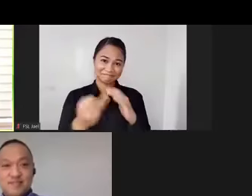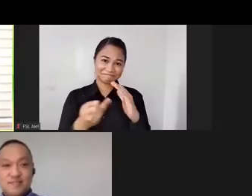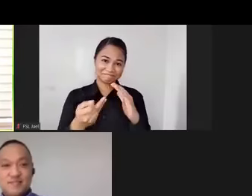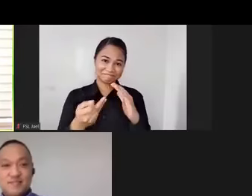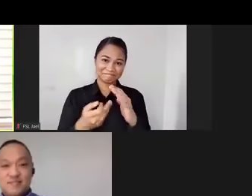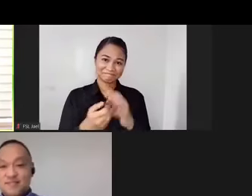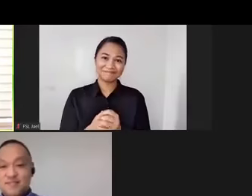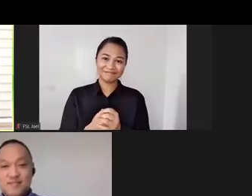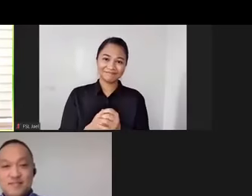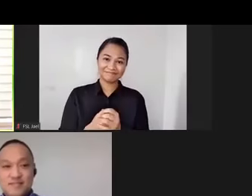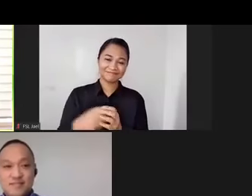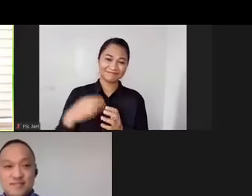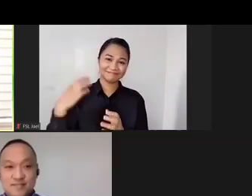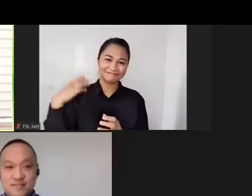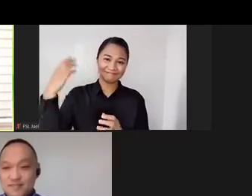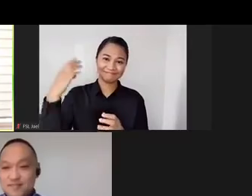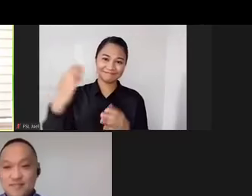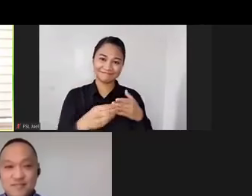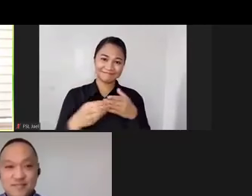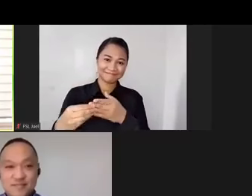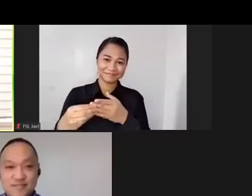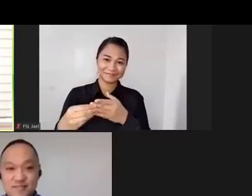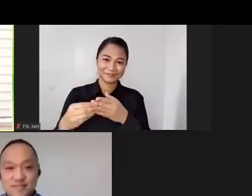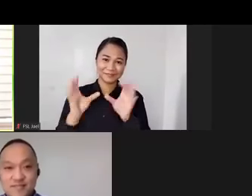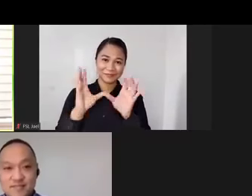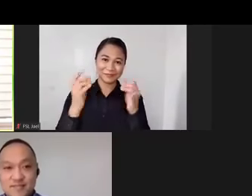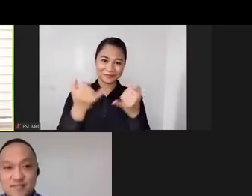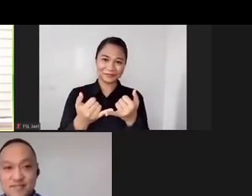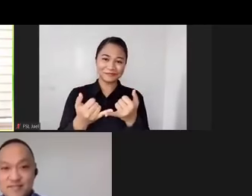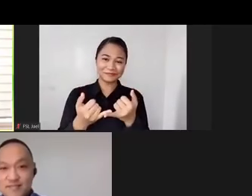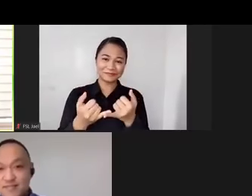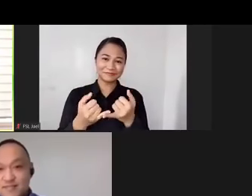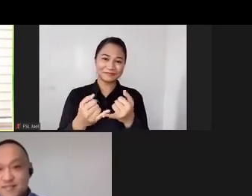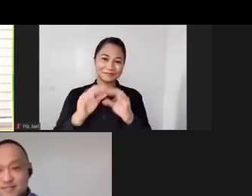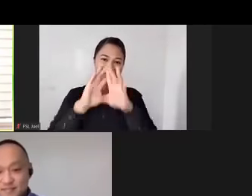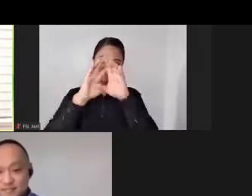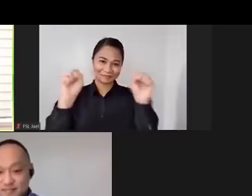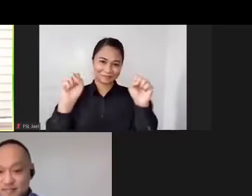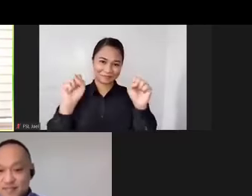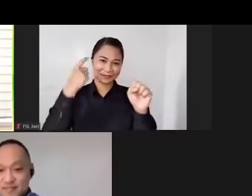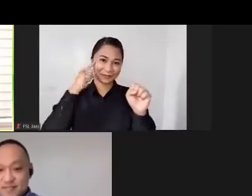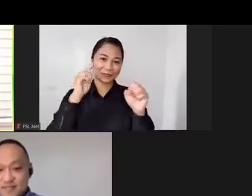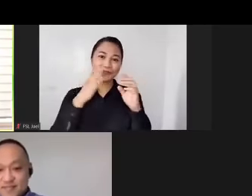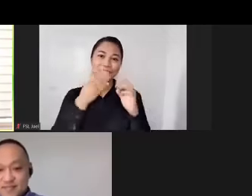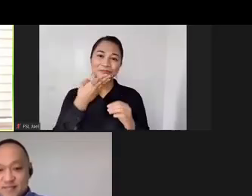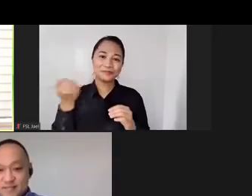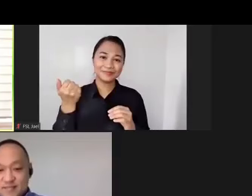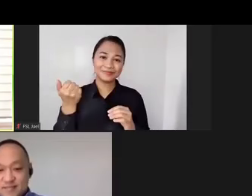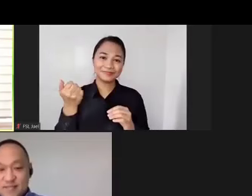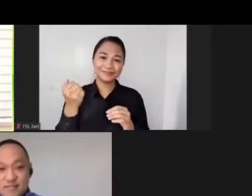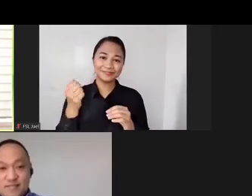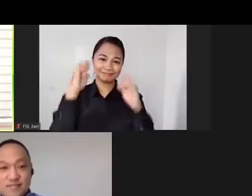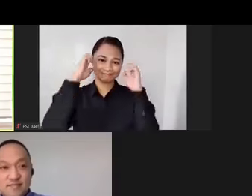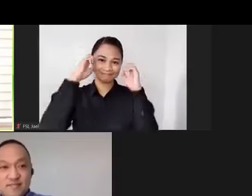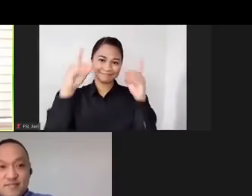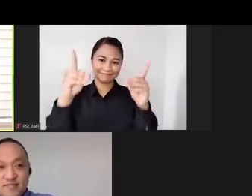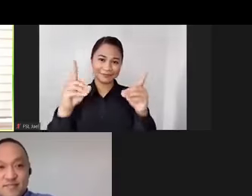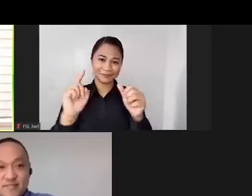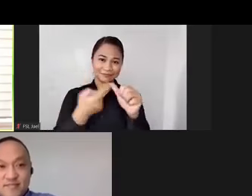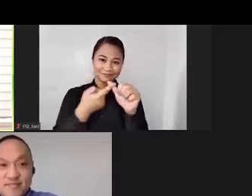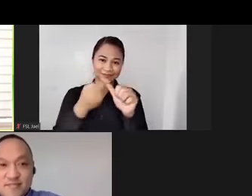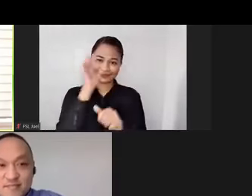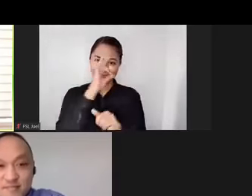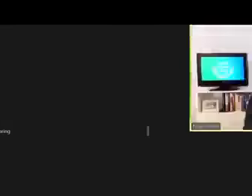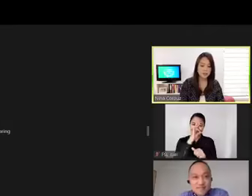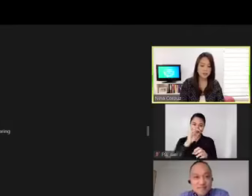Education. He's the first Filipino to be elected as trustee of the Humanitarian Leadership Academy based in London.